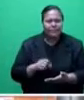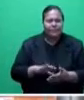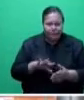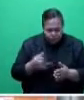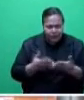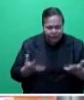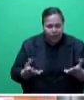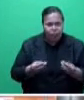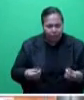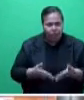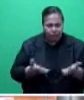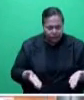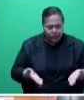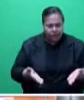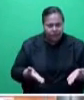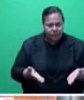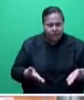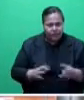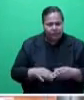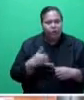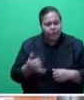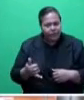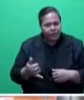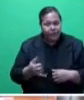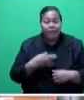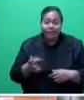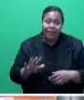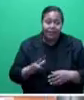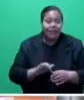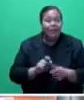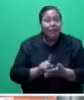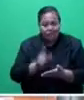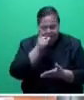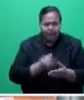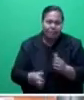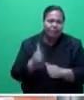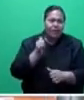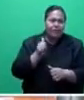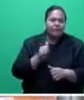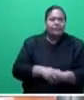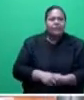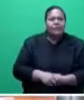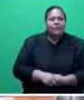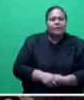we'll be able to get back to the current provisions that do exist, Mr. Speaker, Sir. Thank you.